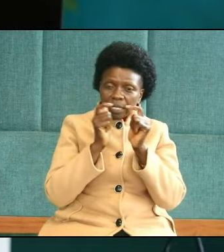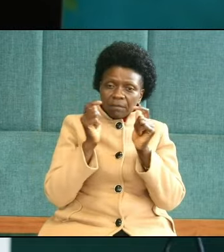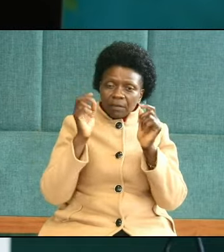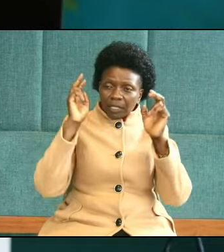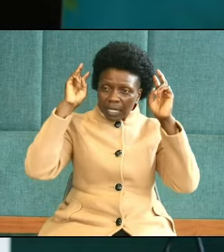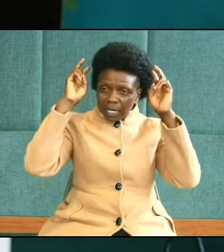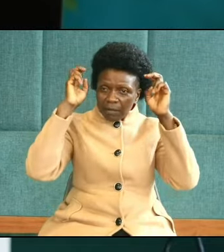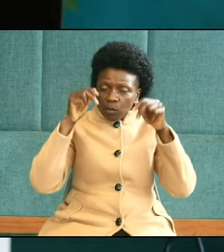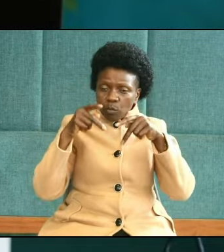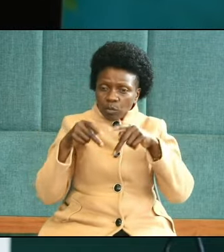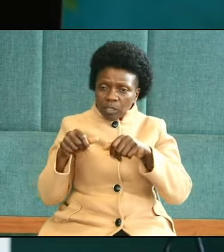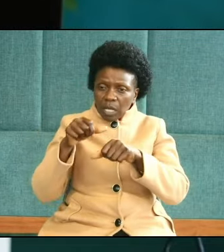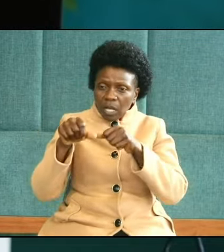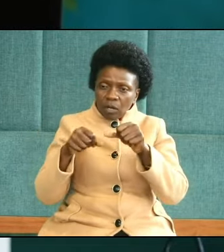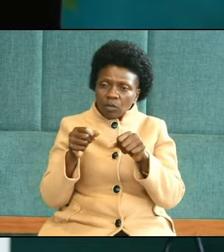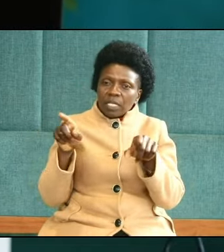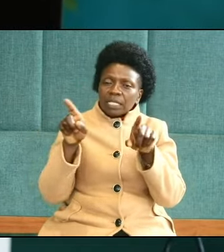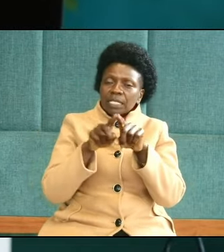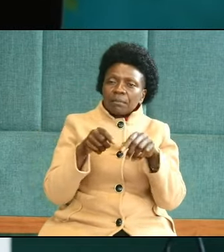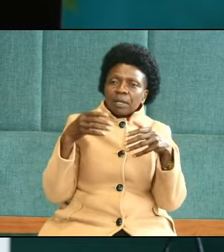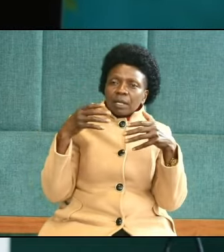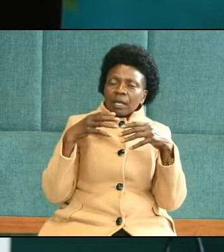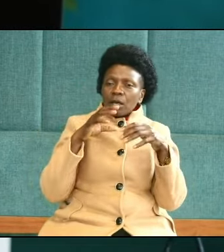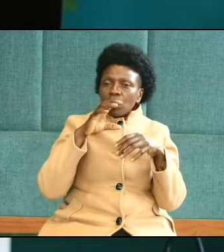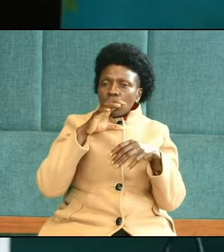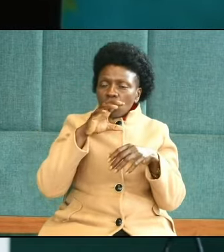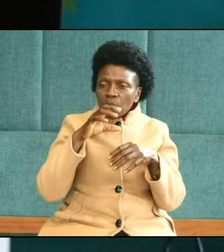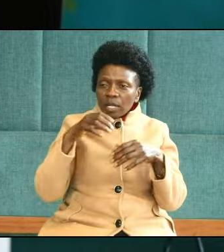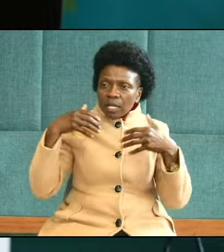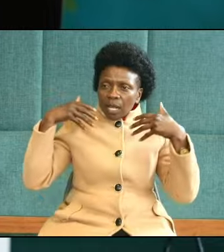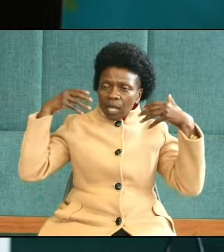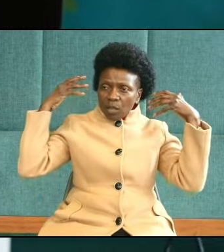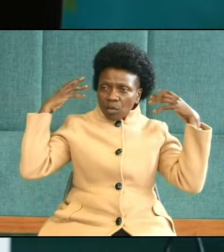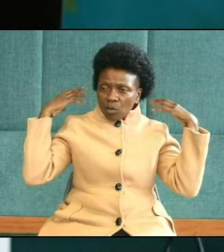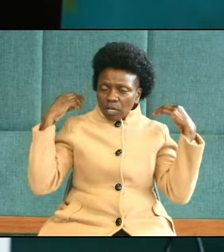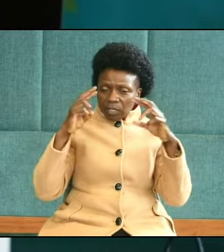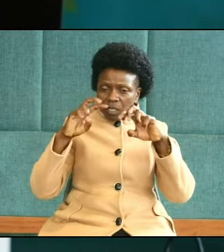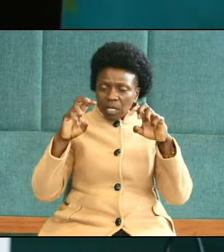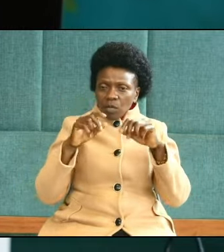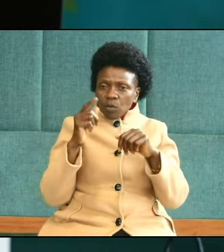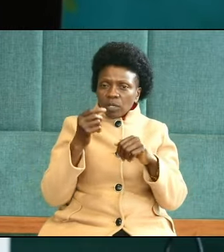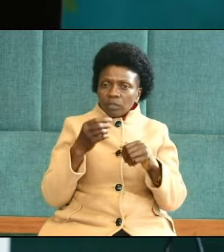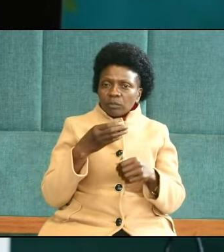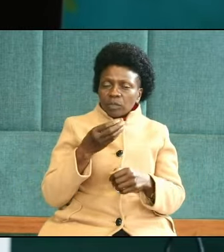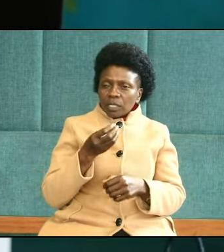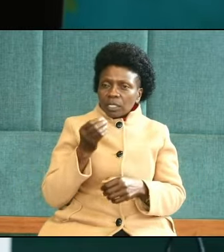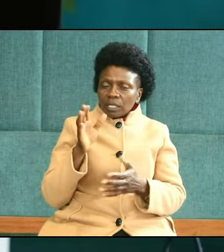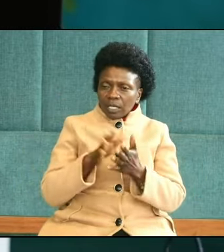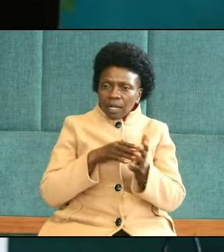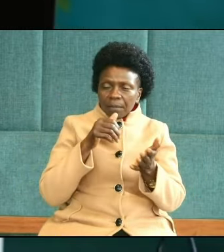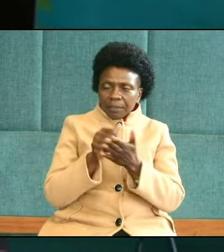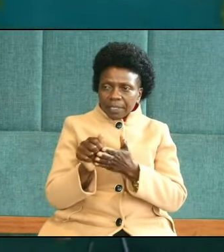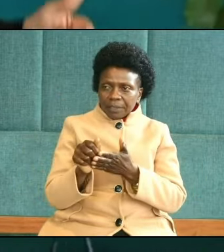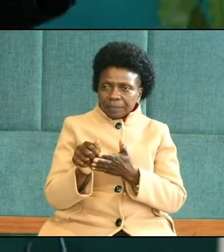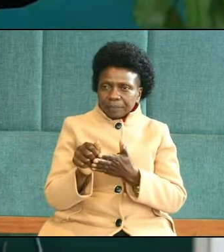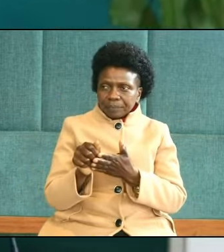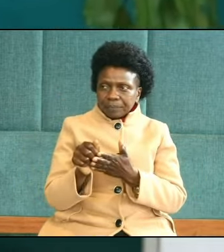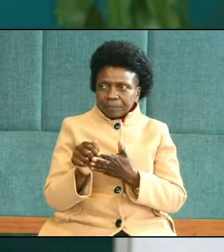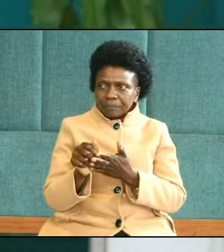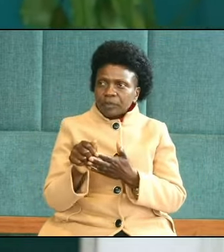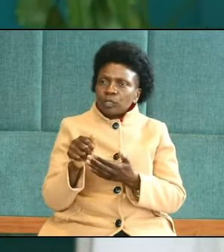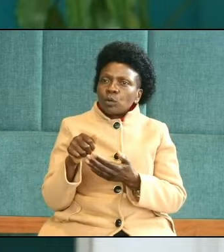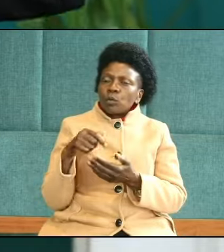devil, walks about like a roaring lion, seeking whom he may devour. So